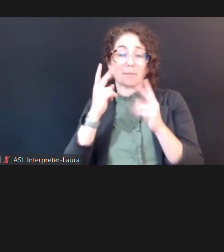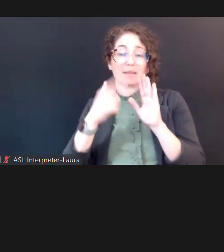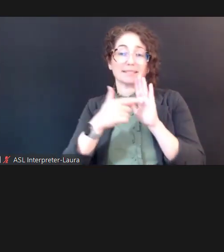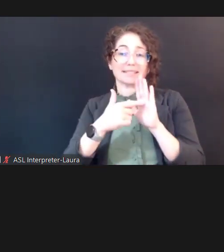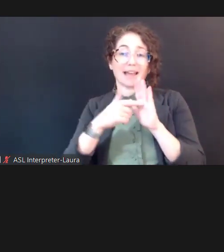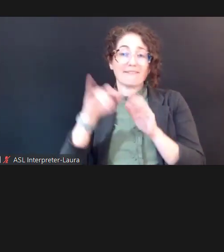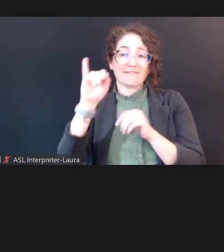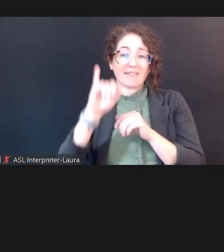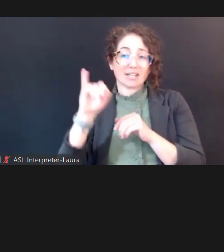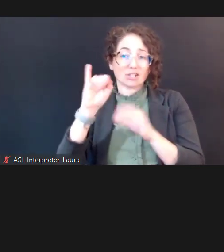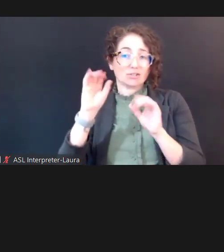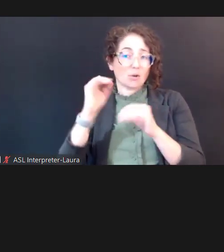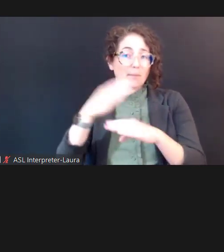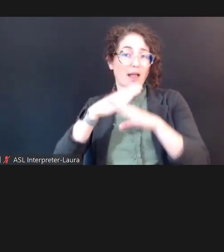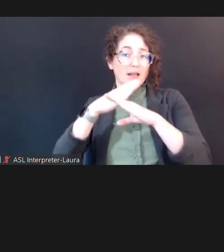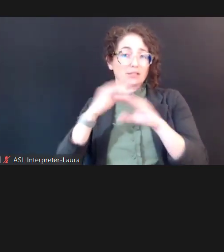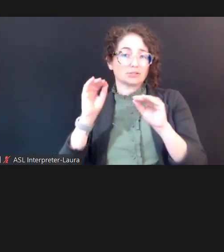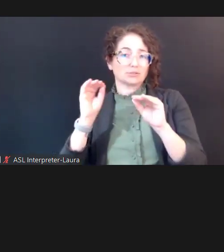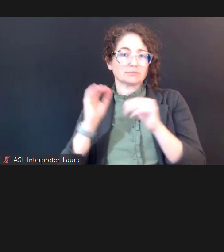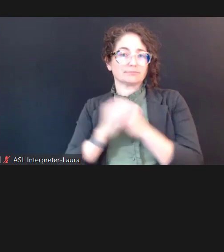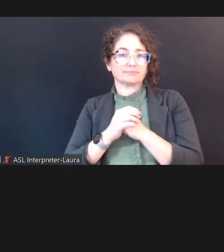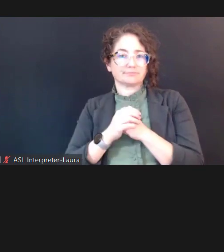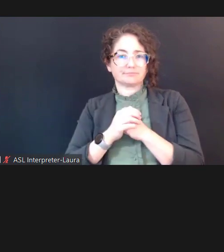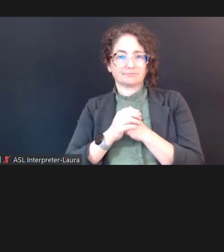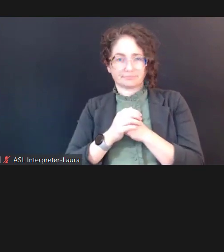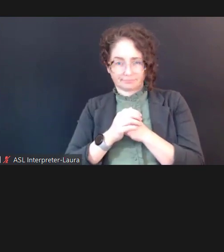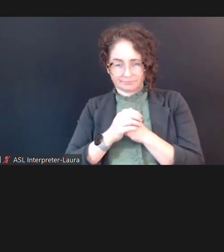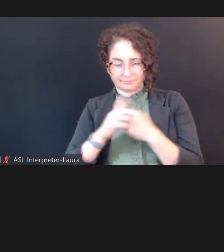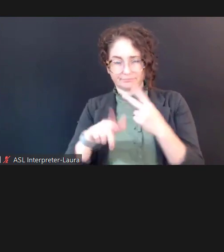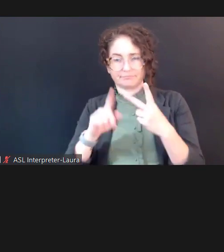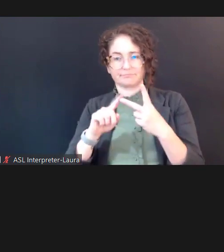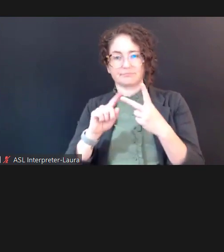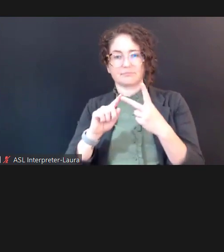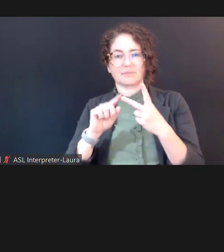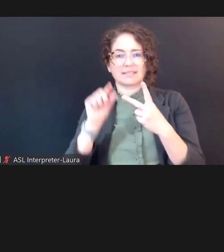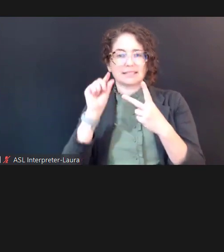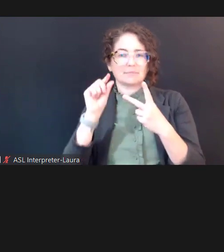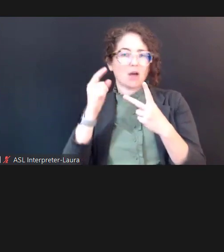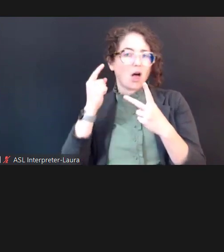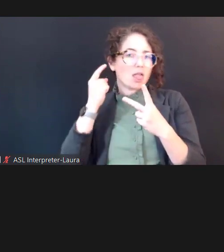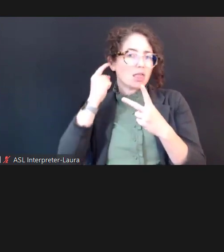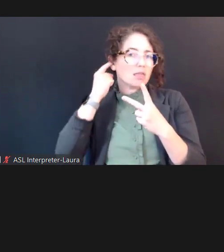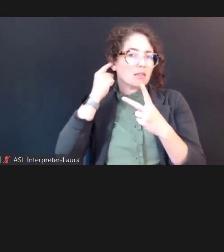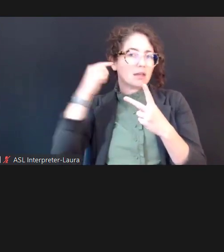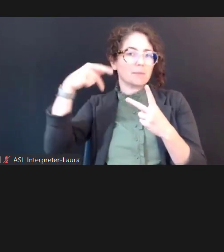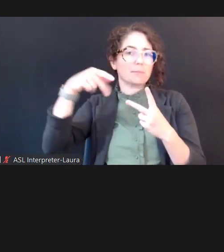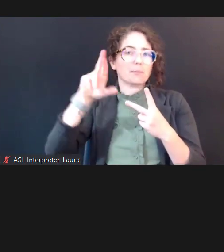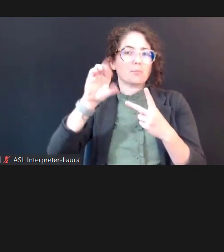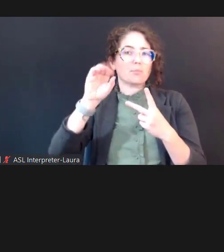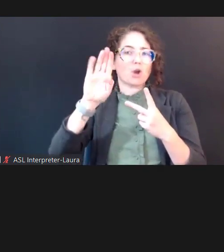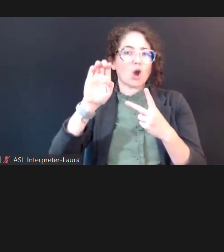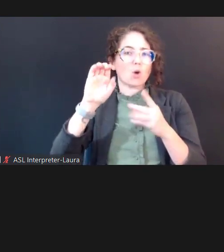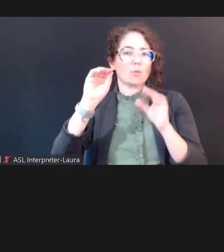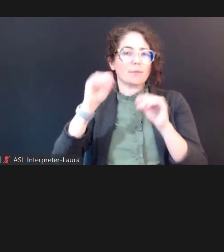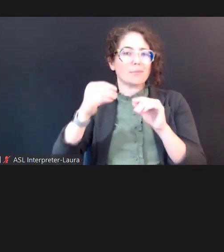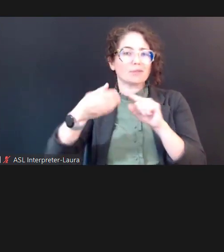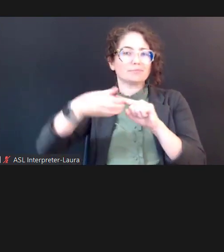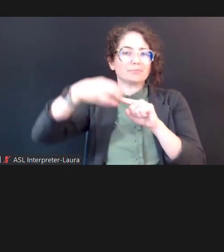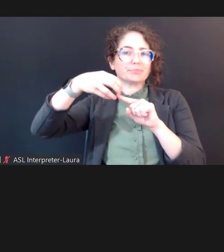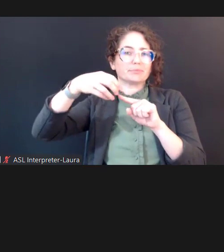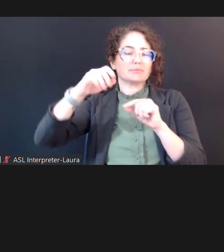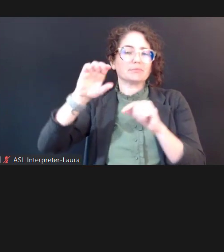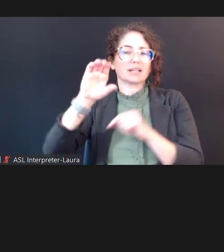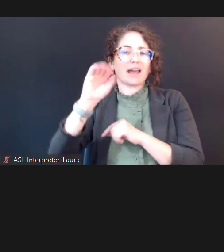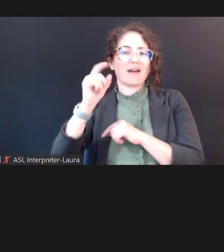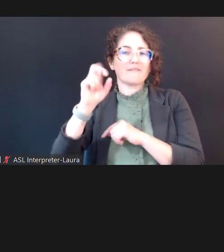of infection or blockage. And then a small probe on which we've placed a disposable cover.